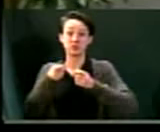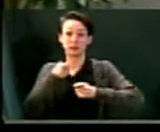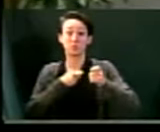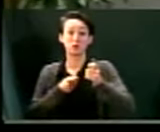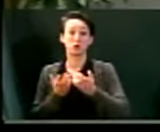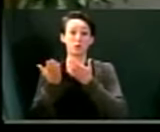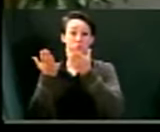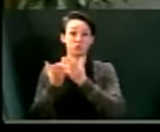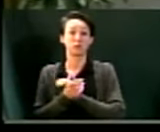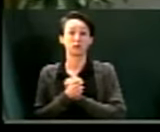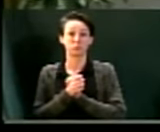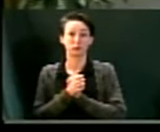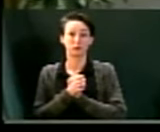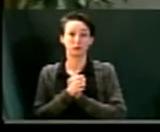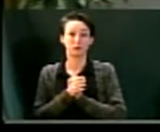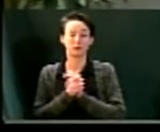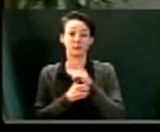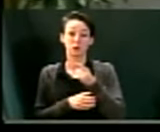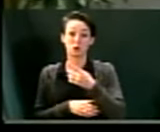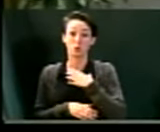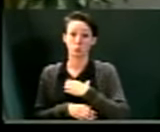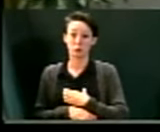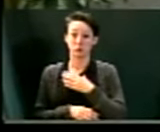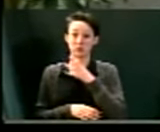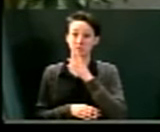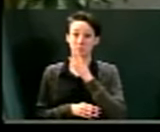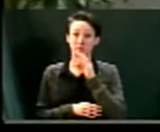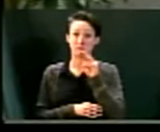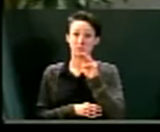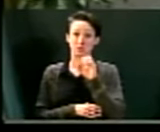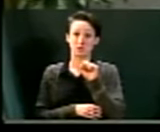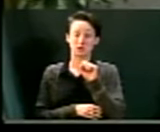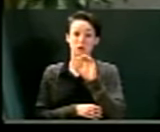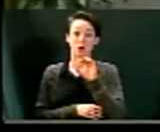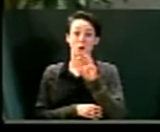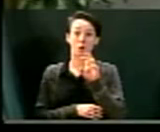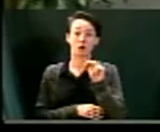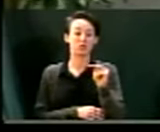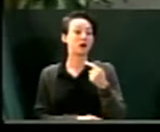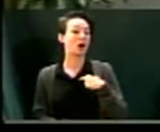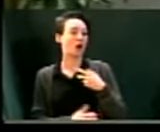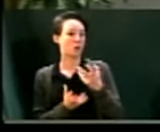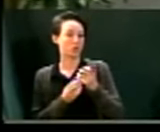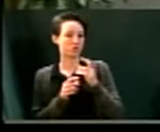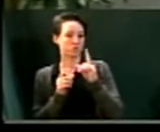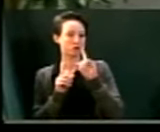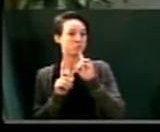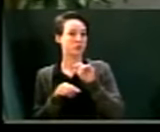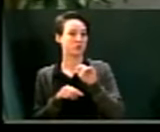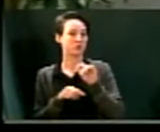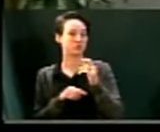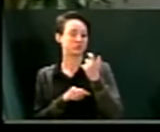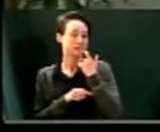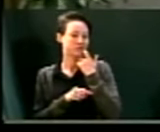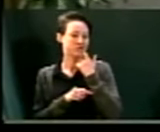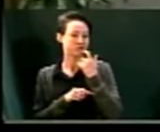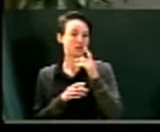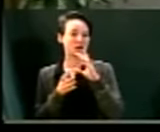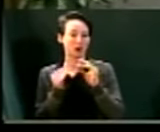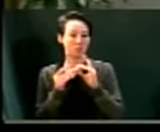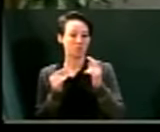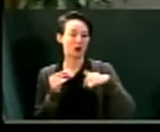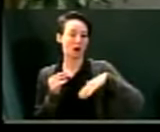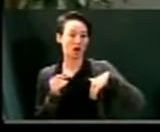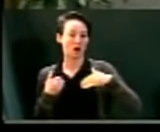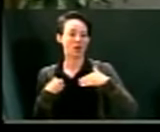motion? Do you wish to speak, Ms. Owen? I would like to respond to some earlier comments, if I could, that I've not had an opportunity to respond